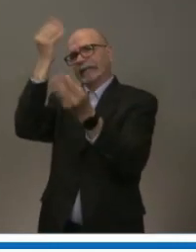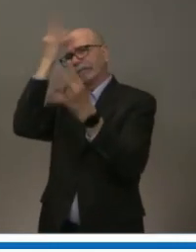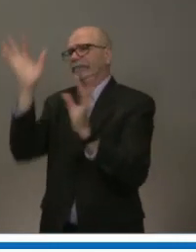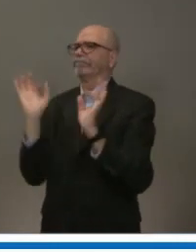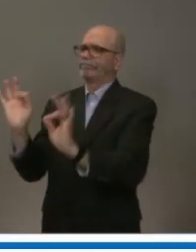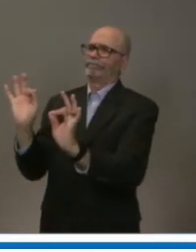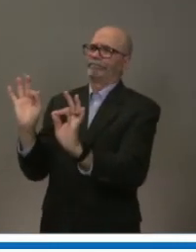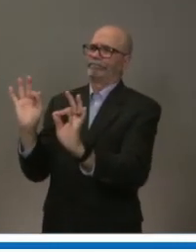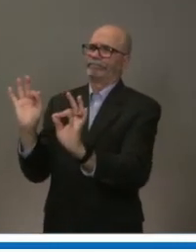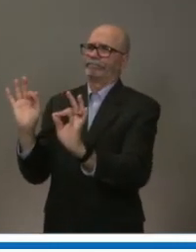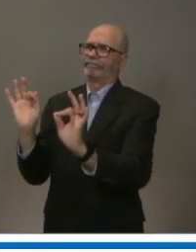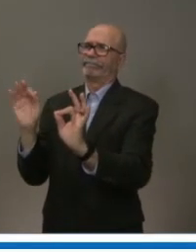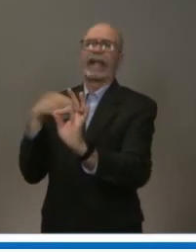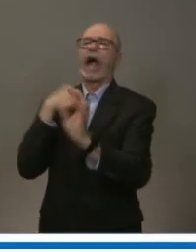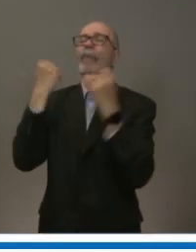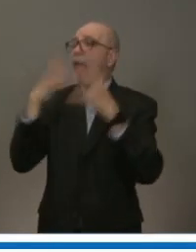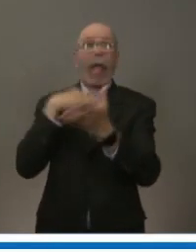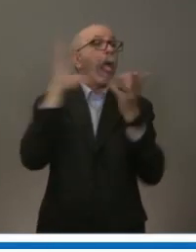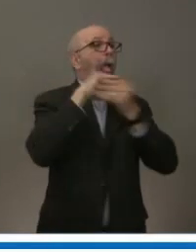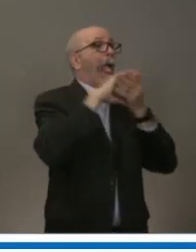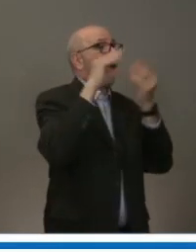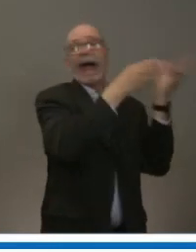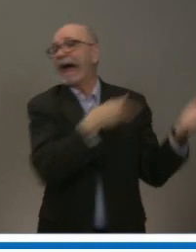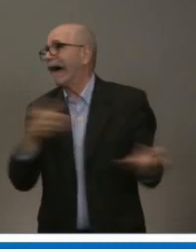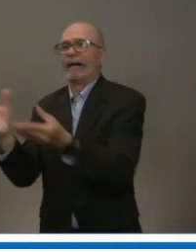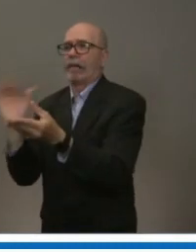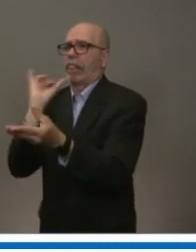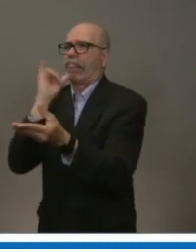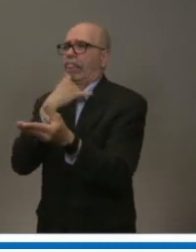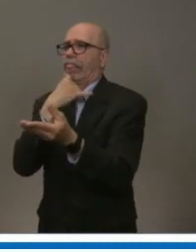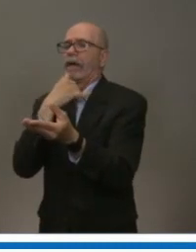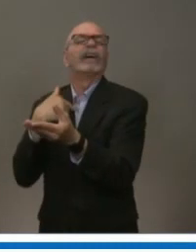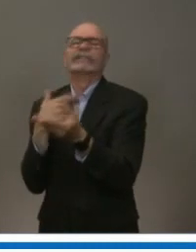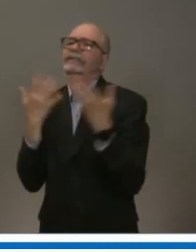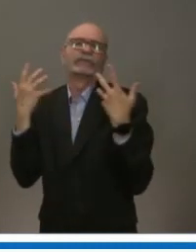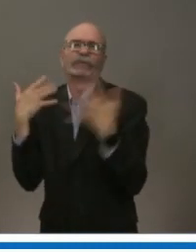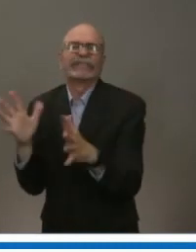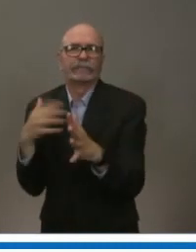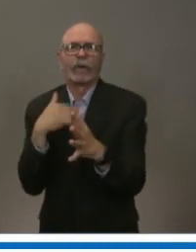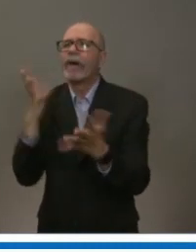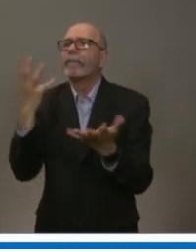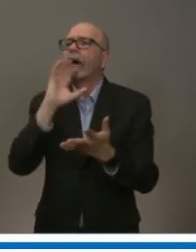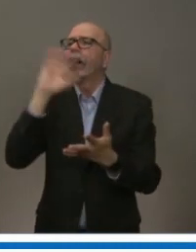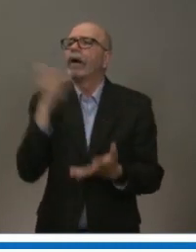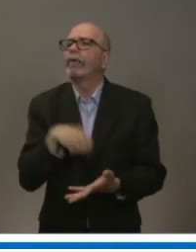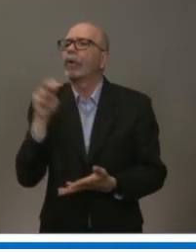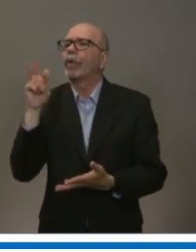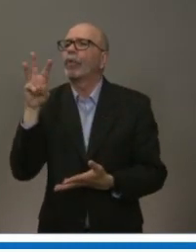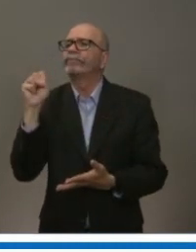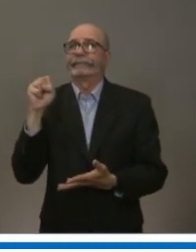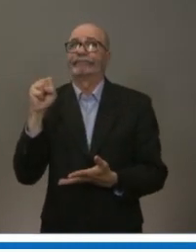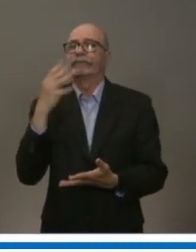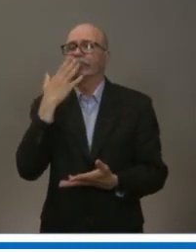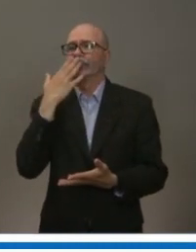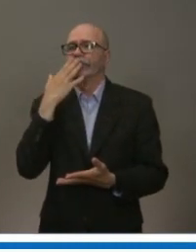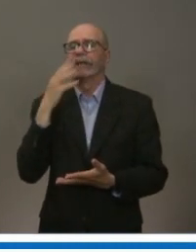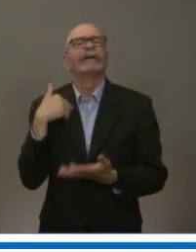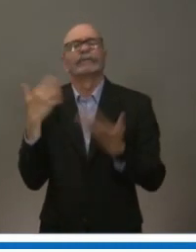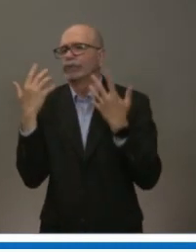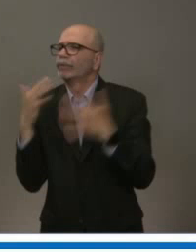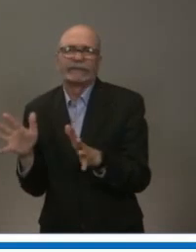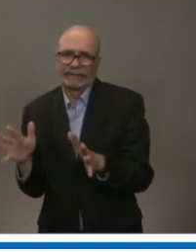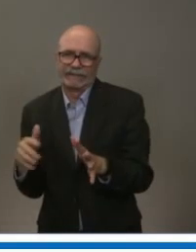bring forward information that's wrong or out of date. And in a big complex system, especially in the